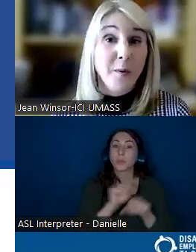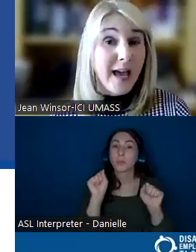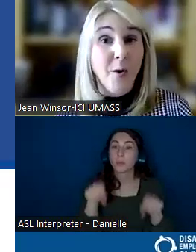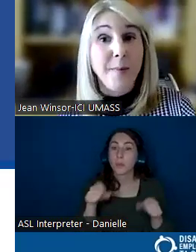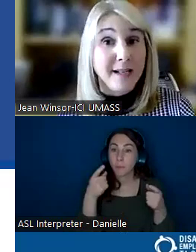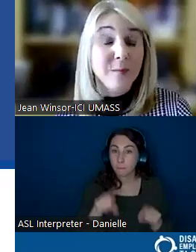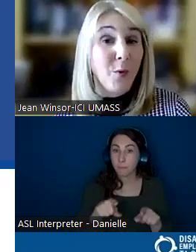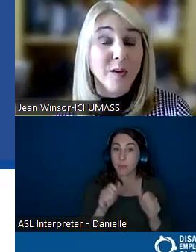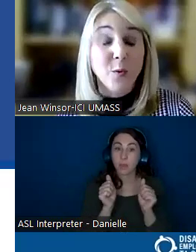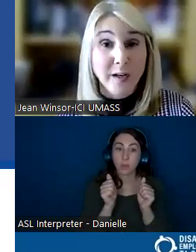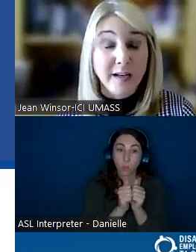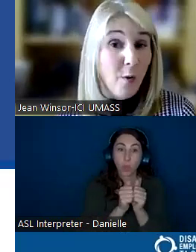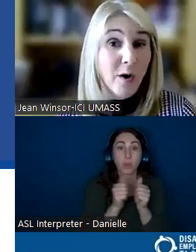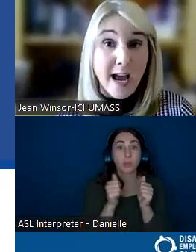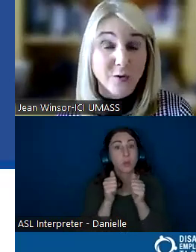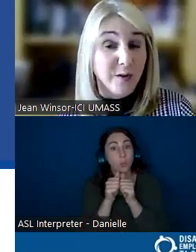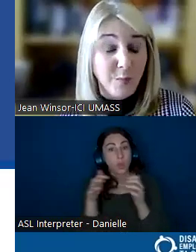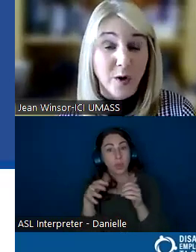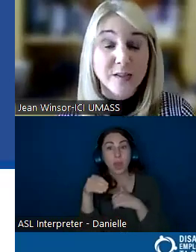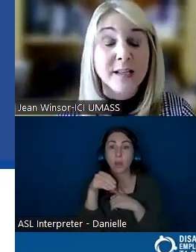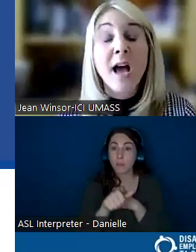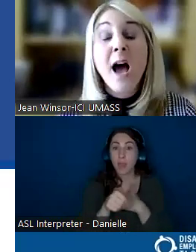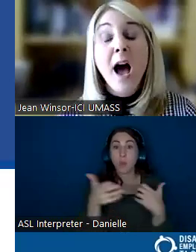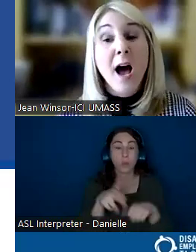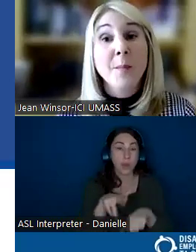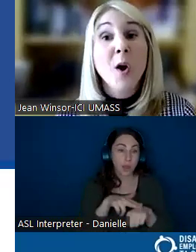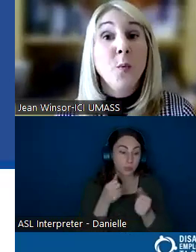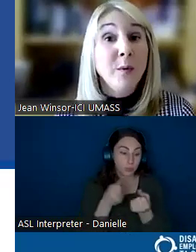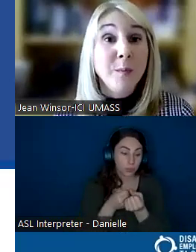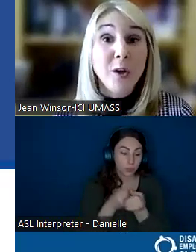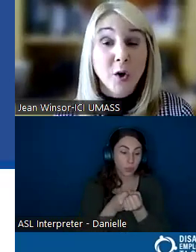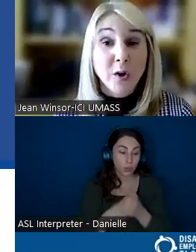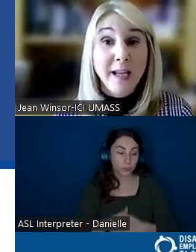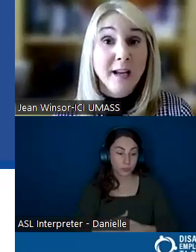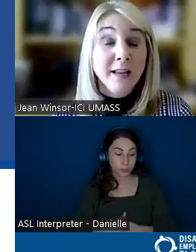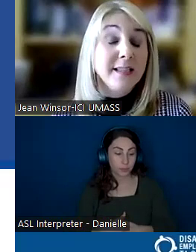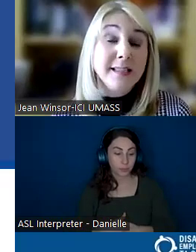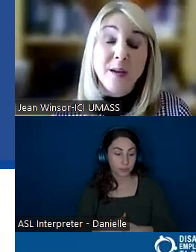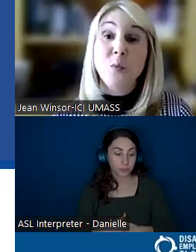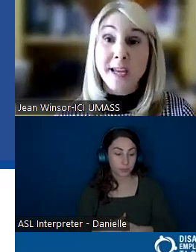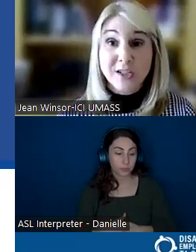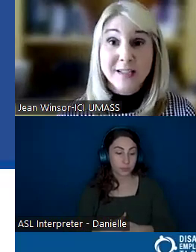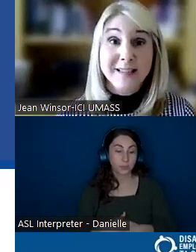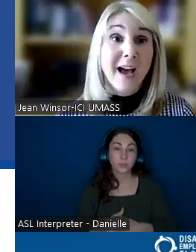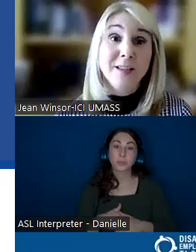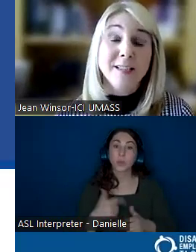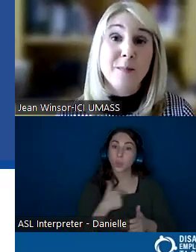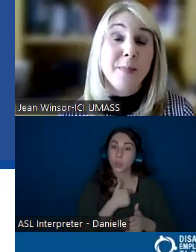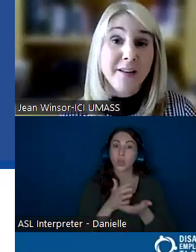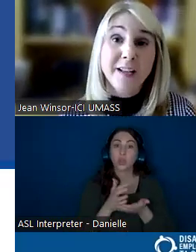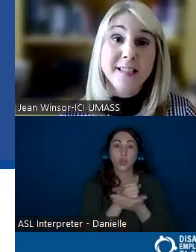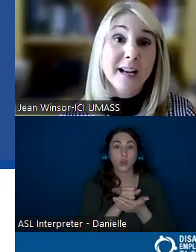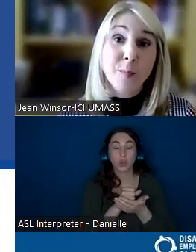or without paid supports or natural supports. We would be earning the same wages and have the